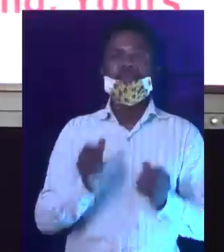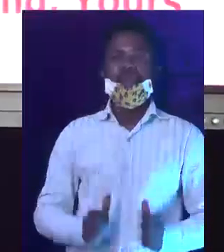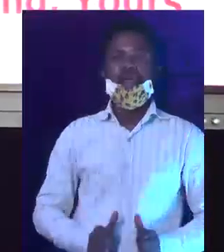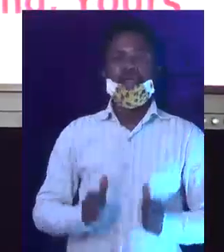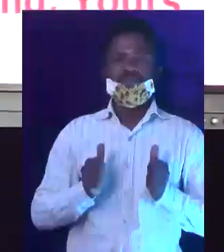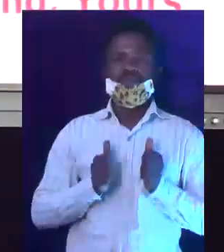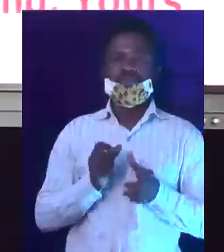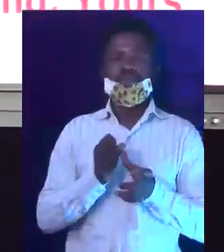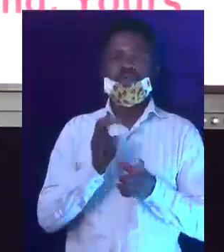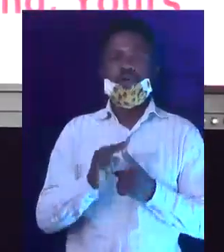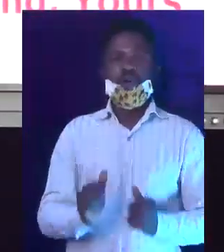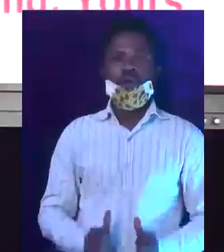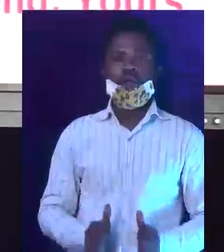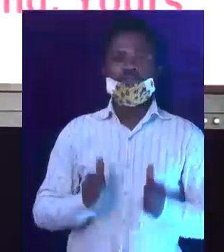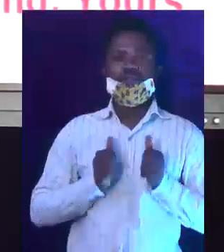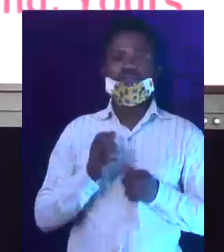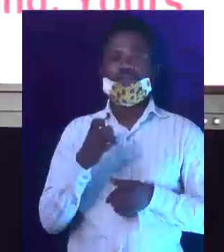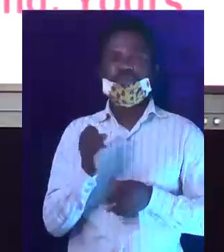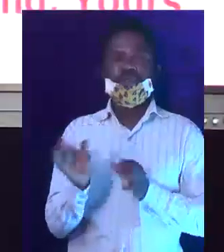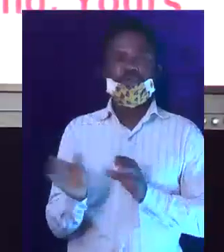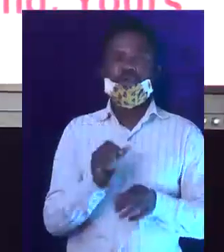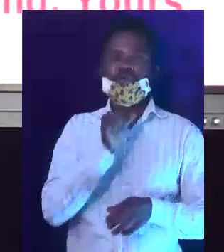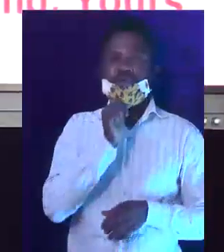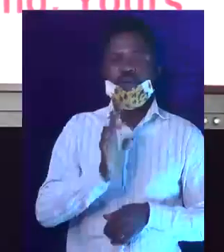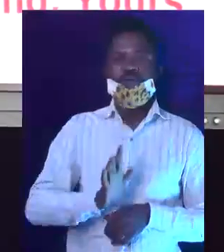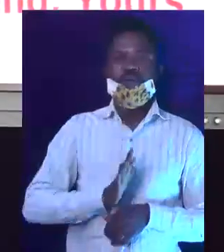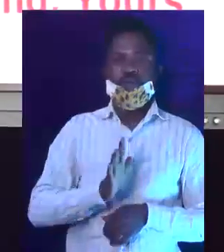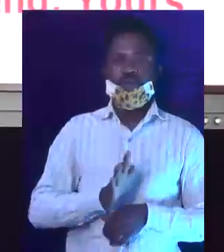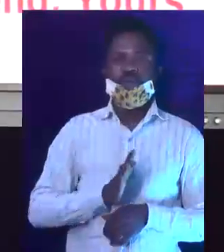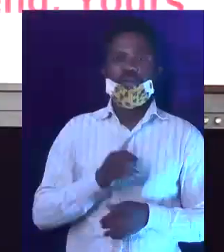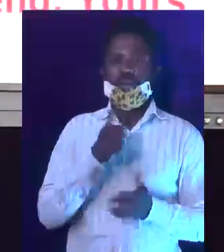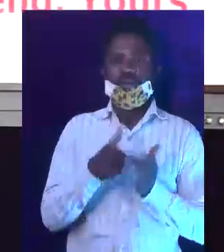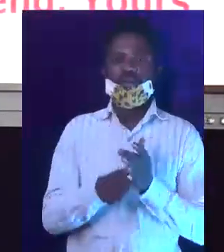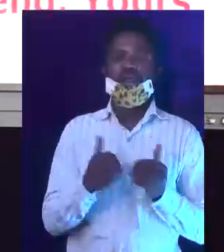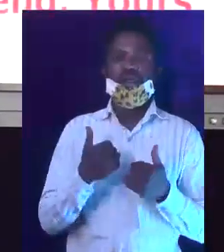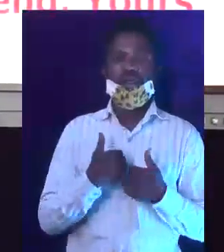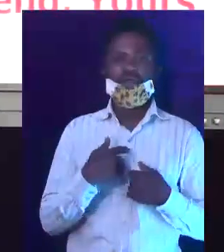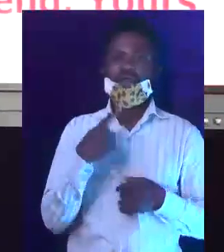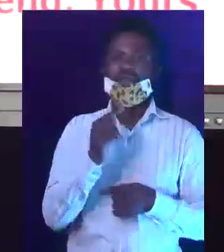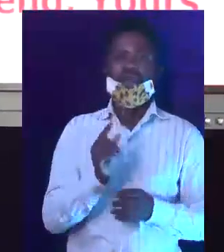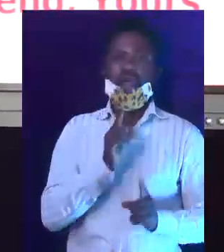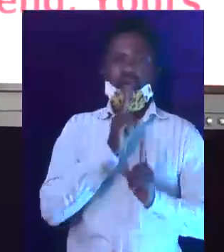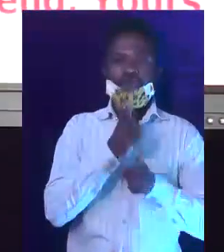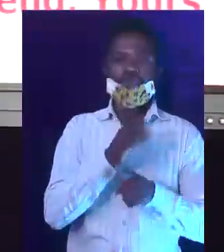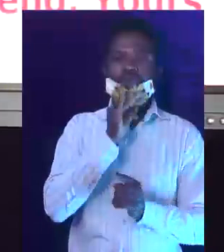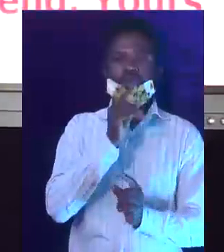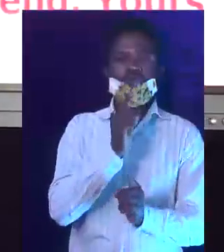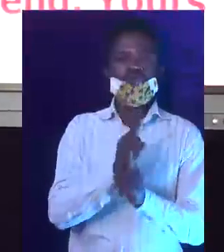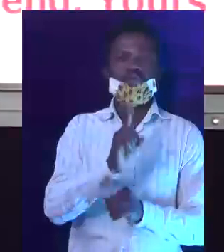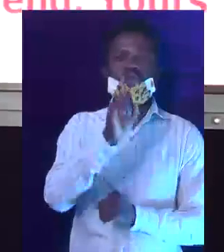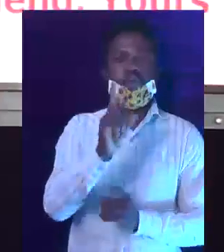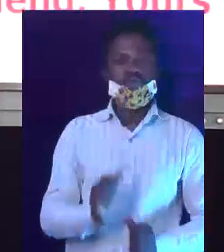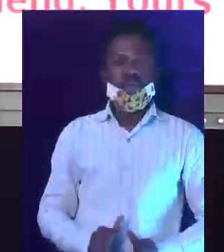How many address or addresses does an informal letter have? The answer is just